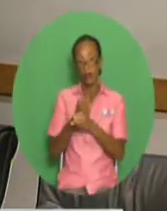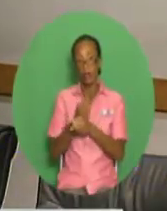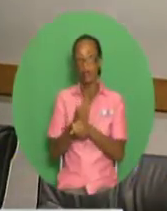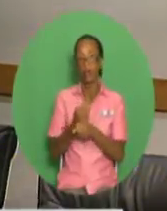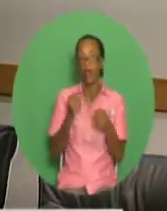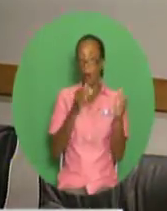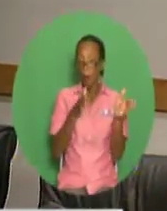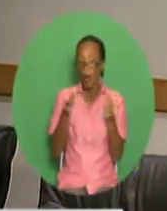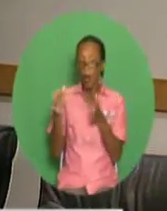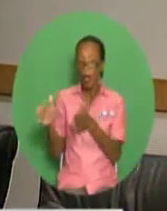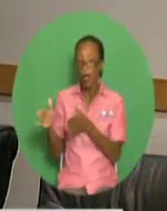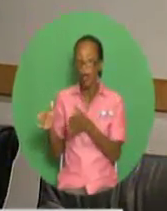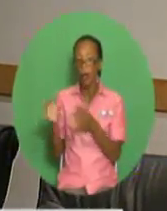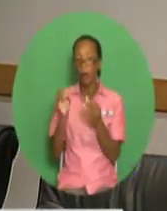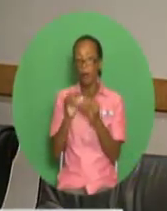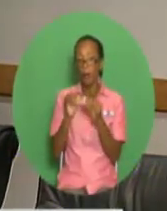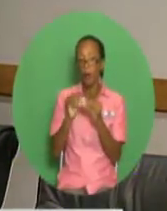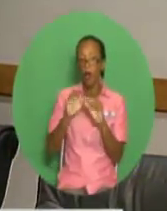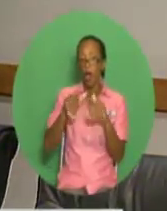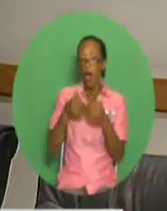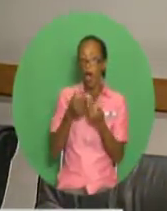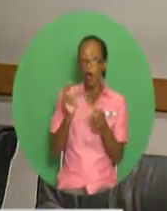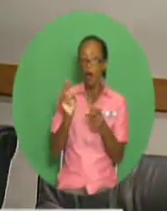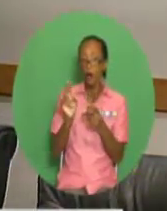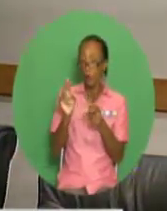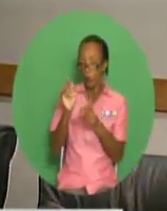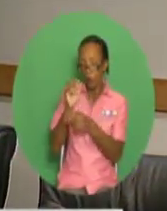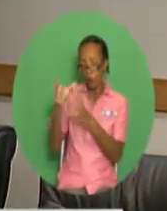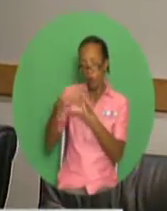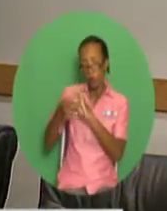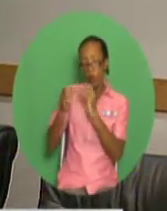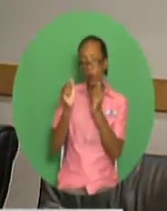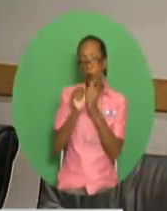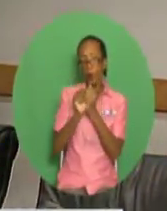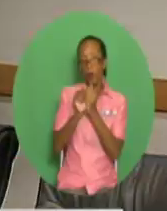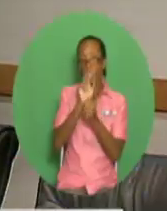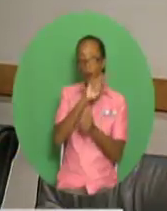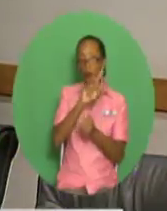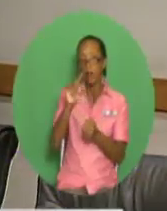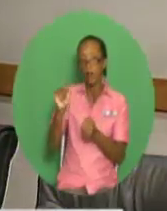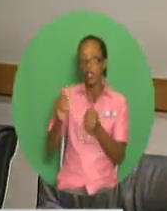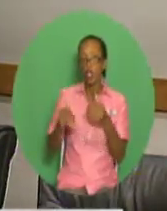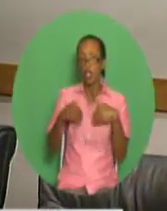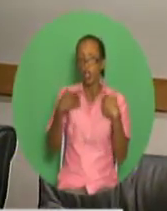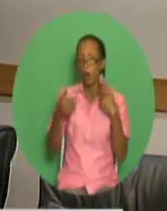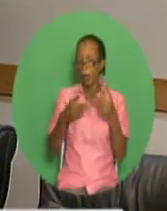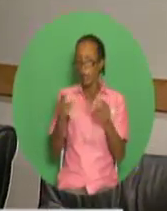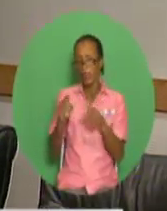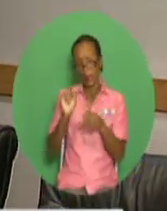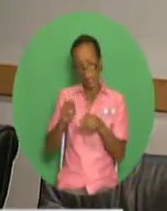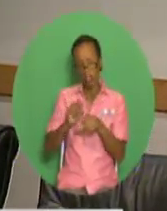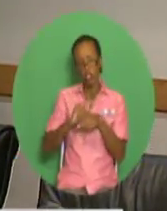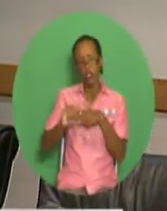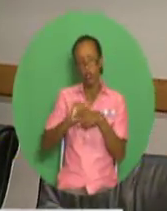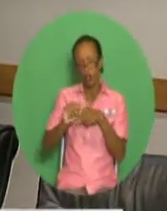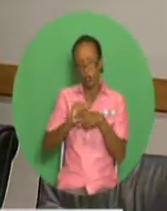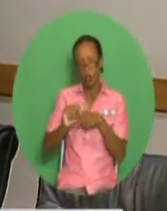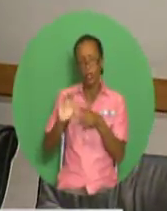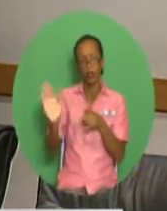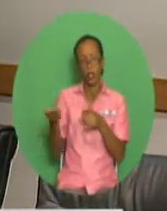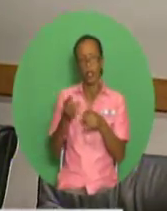regards to moving forward with the academy, where we want to work with UTT and so on, where we're going to have young people not just playing cricket there, but actually going to school